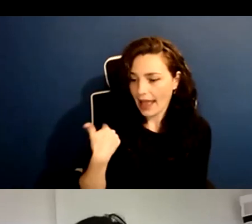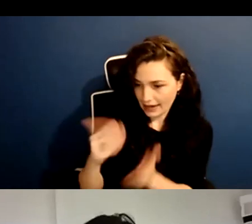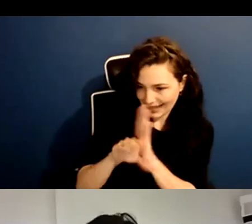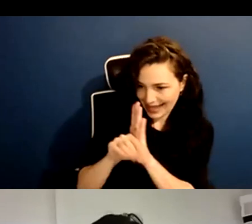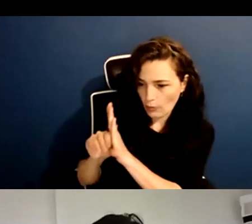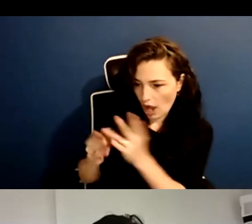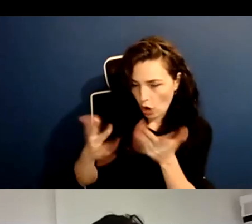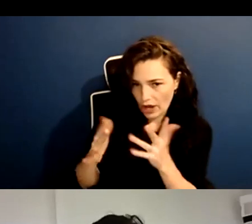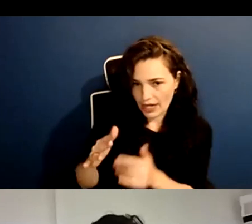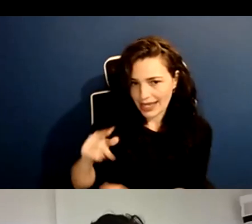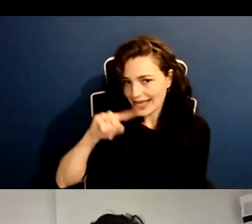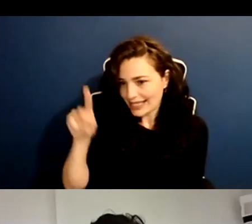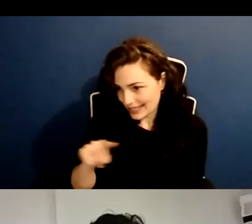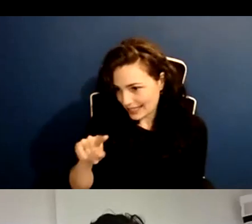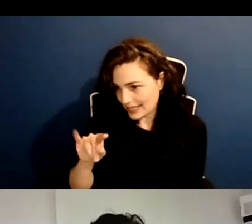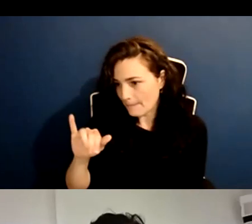mics.